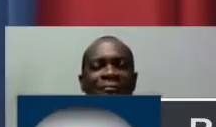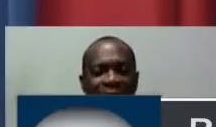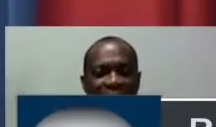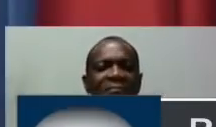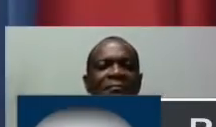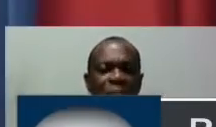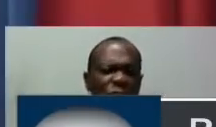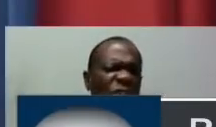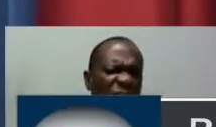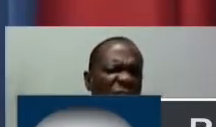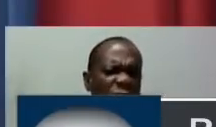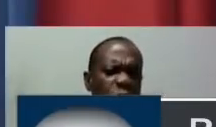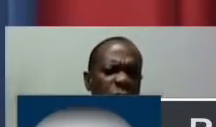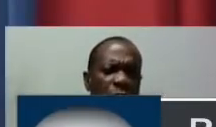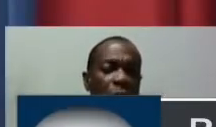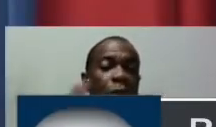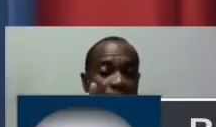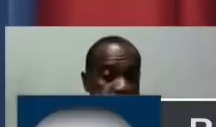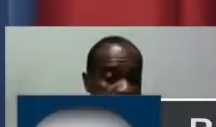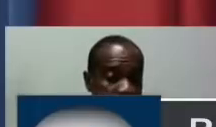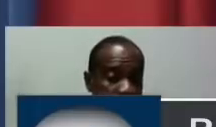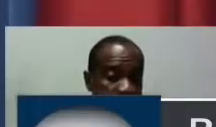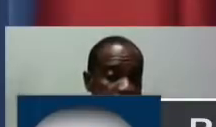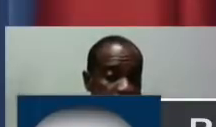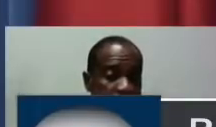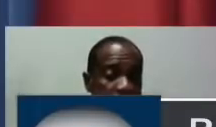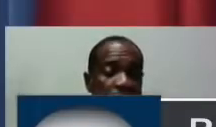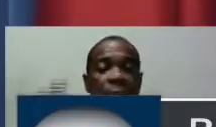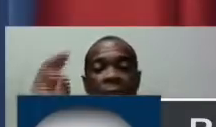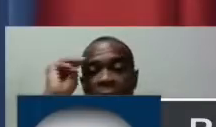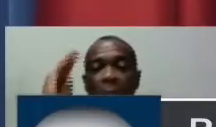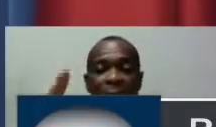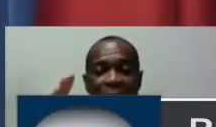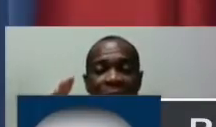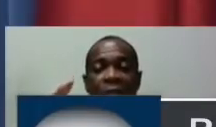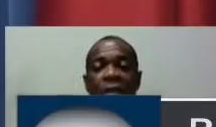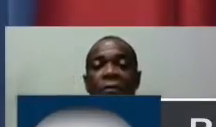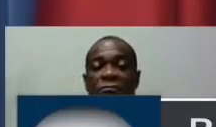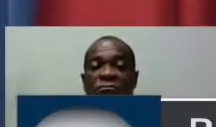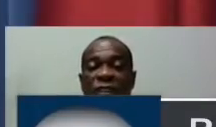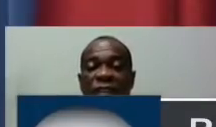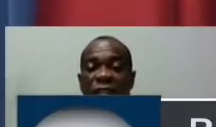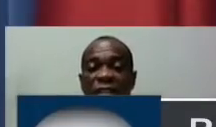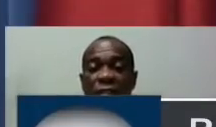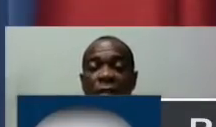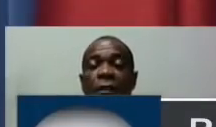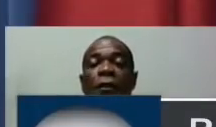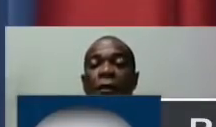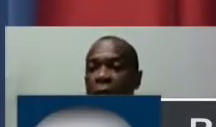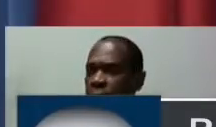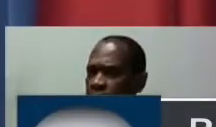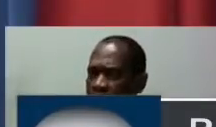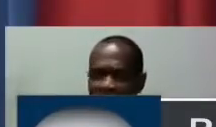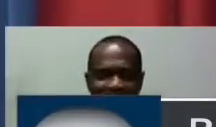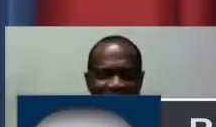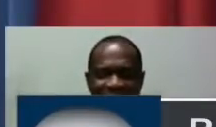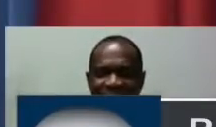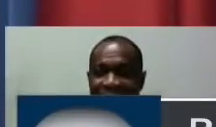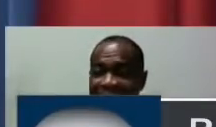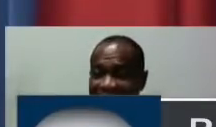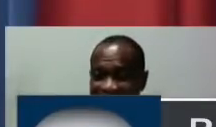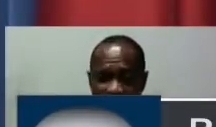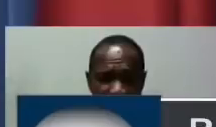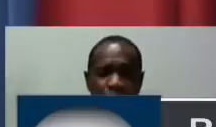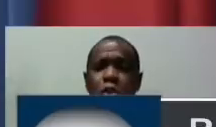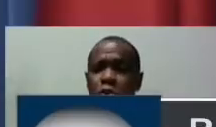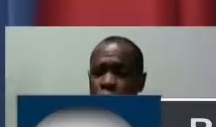I'm going to be running a test. Minister Bacchus and his team have been doing a great job. We had a meeting at the end of last week, and we're running some other tests